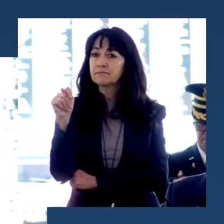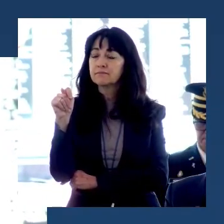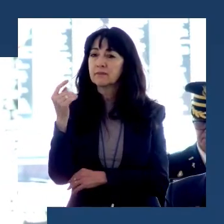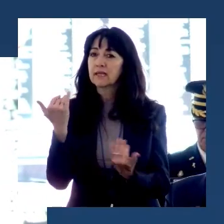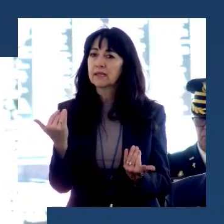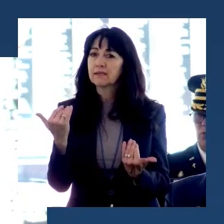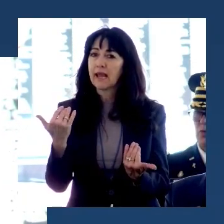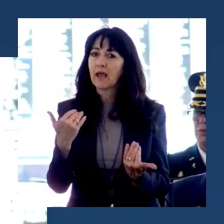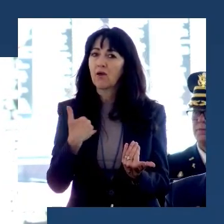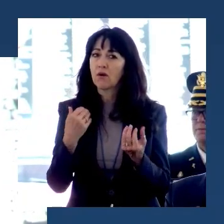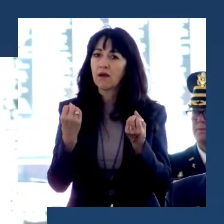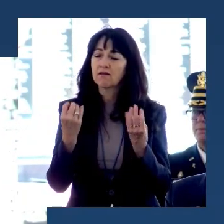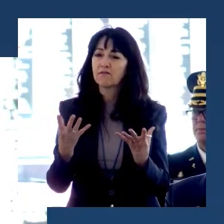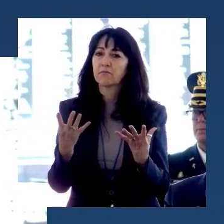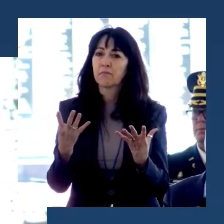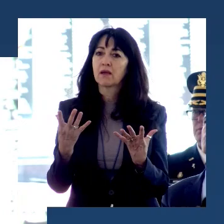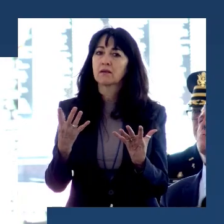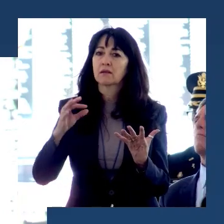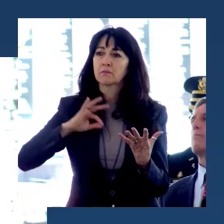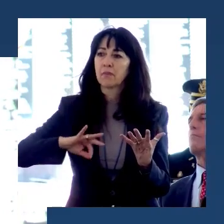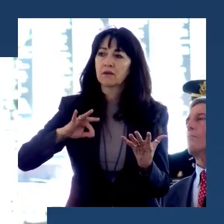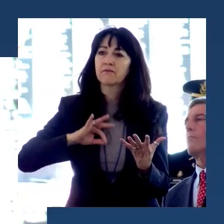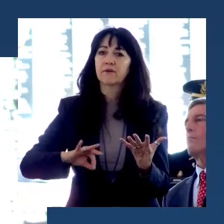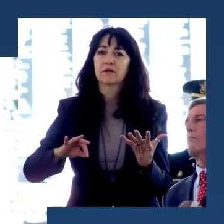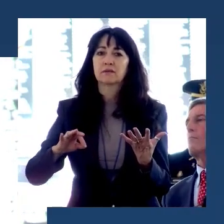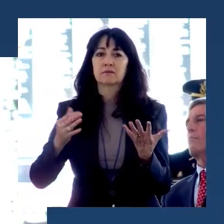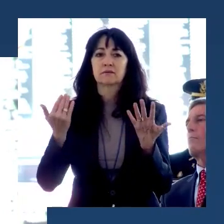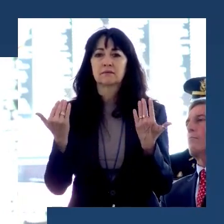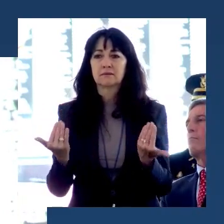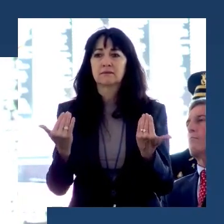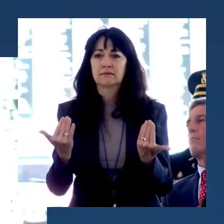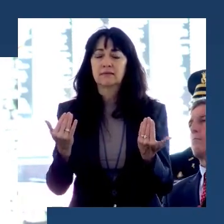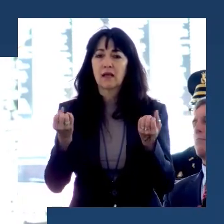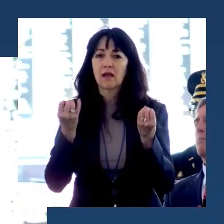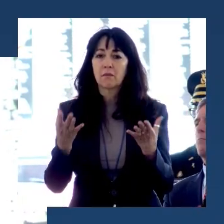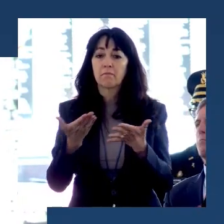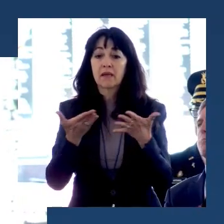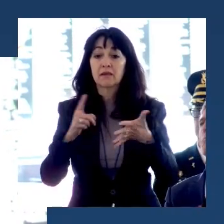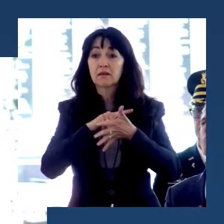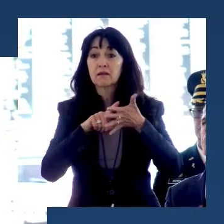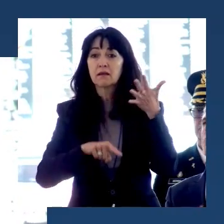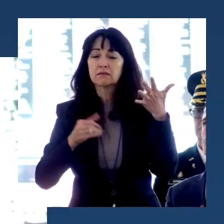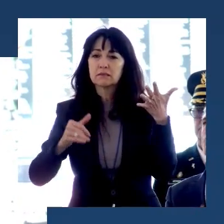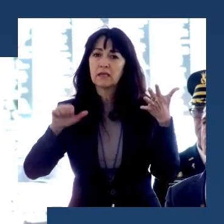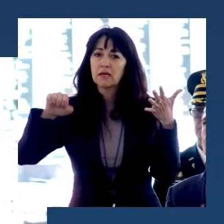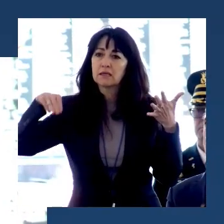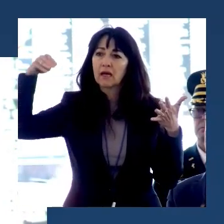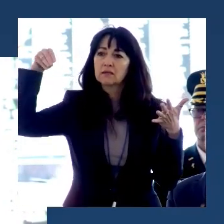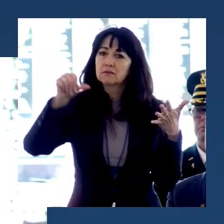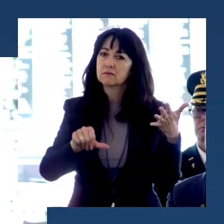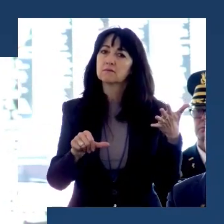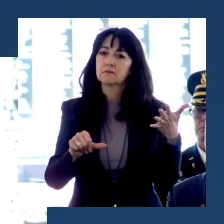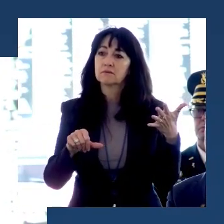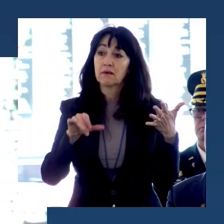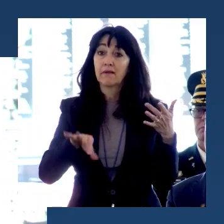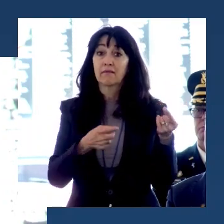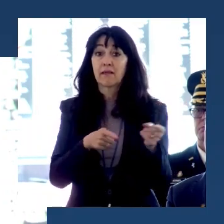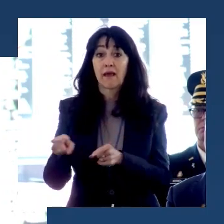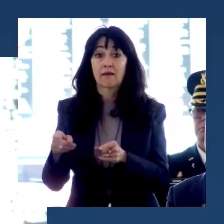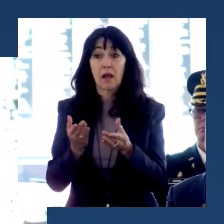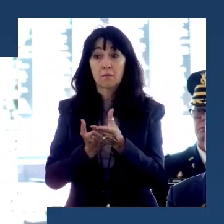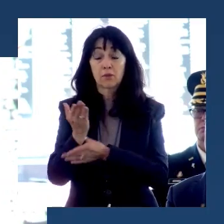benefits and covered conditions for us. But those didn't happen by accident, and those didn't happen by being silent about it. We had to